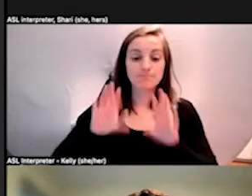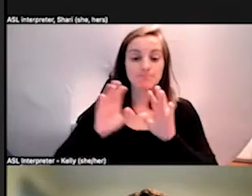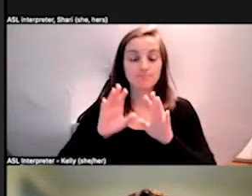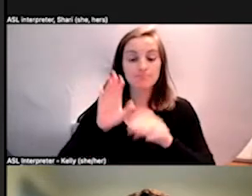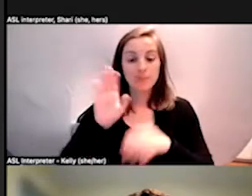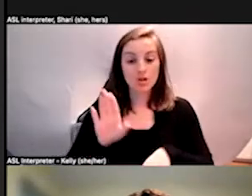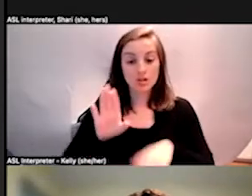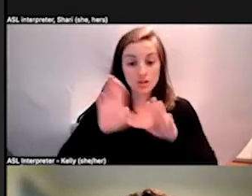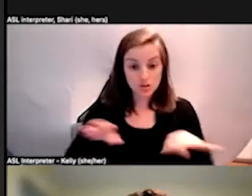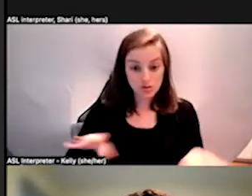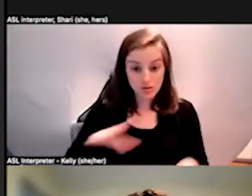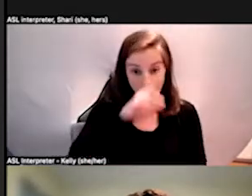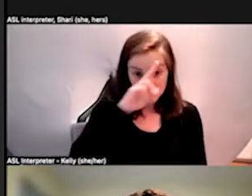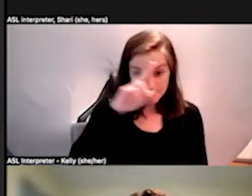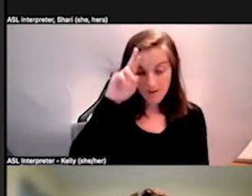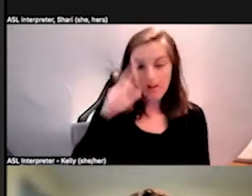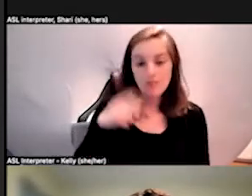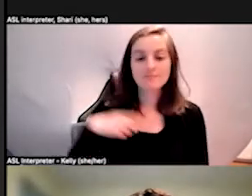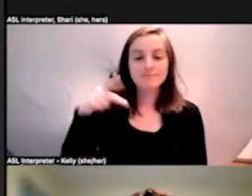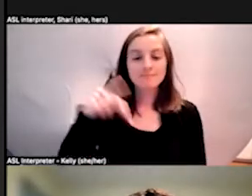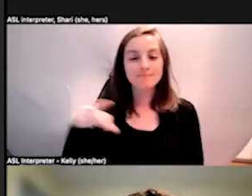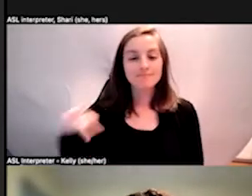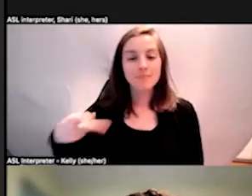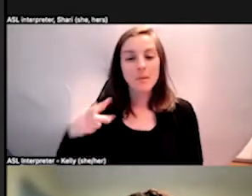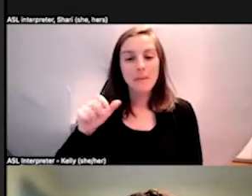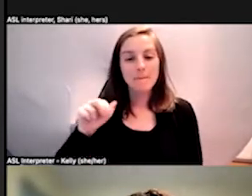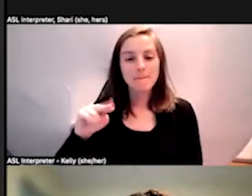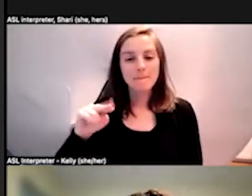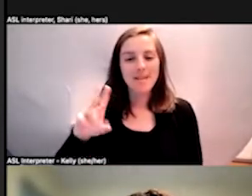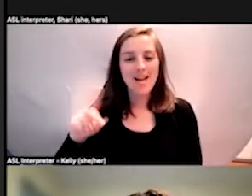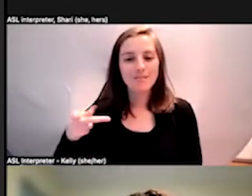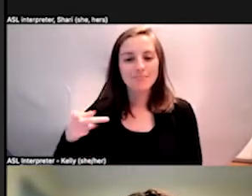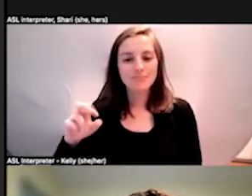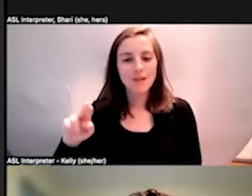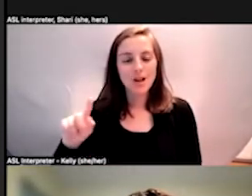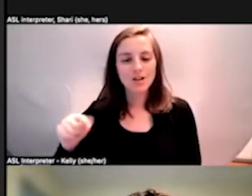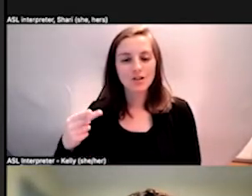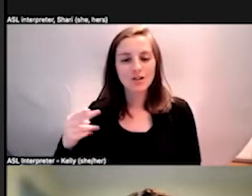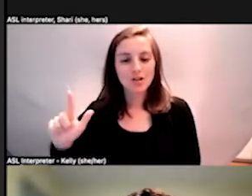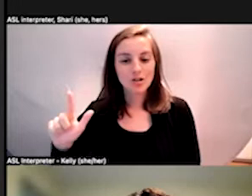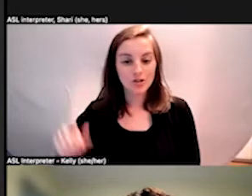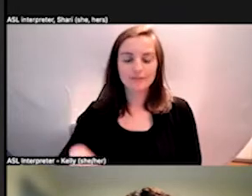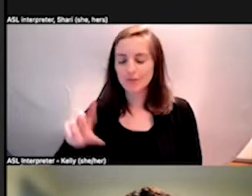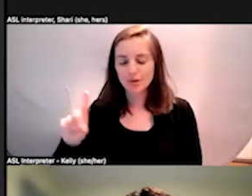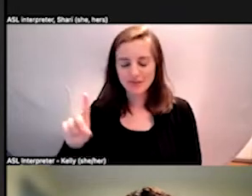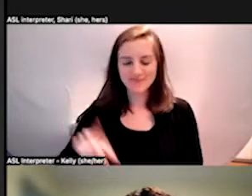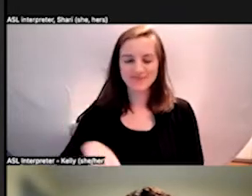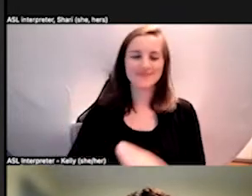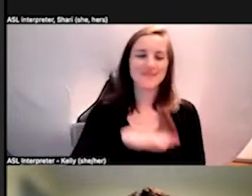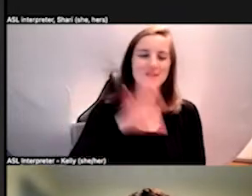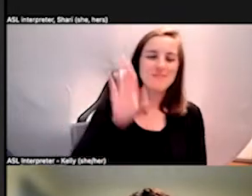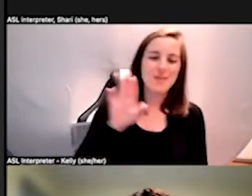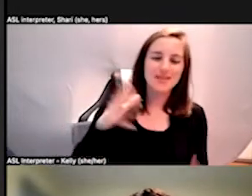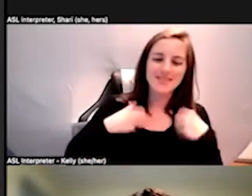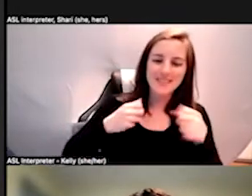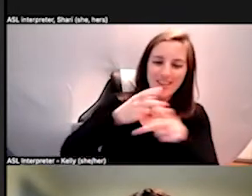Planned Parenthood, like Claire mentioned earlier, Boston Healthcare for the Homeless, and a number of others. And so Trans Health